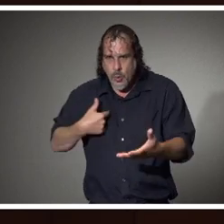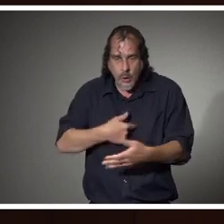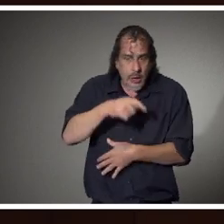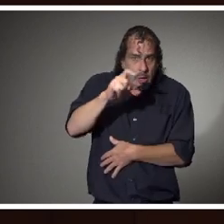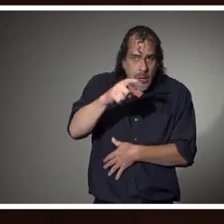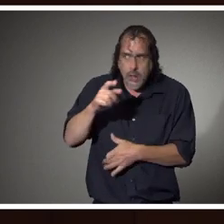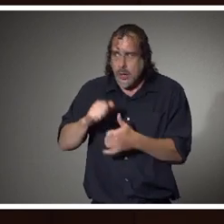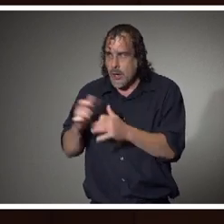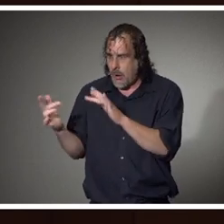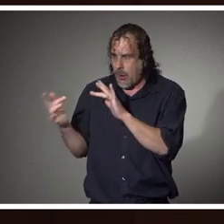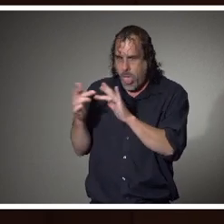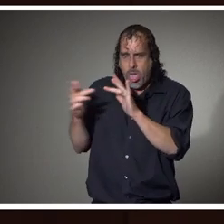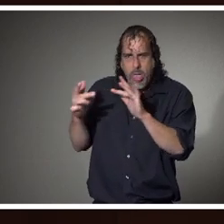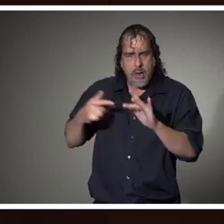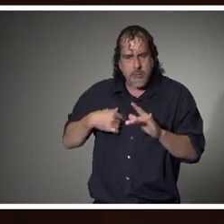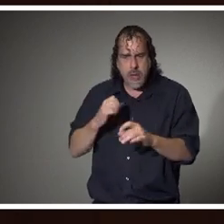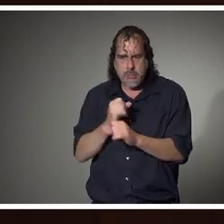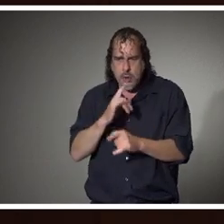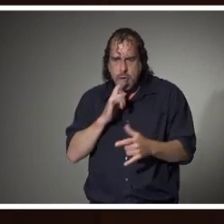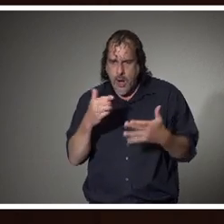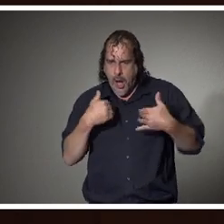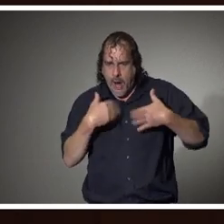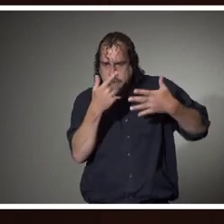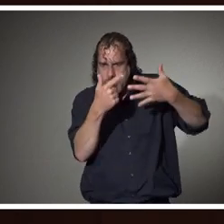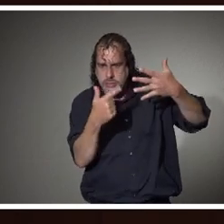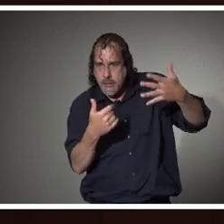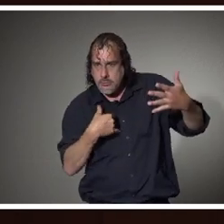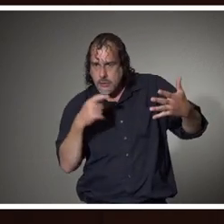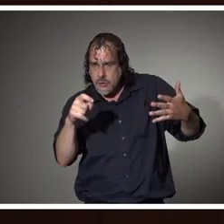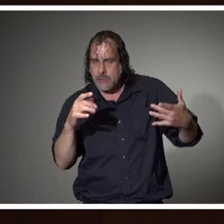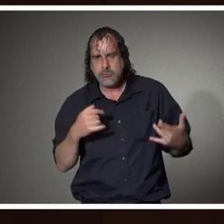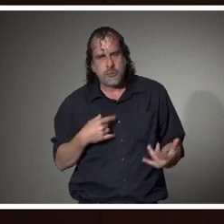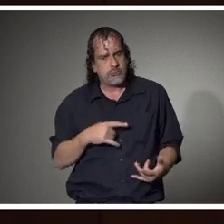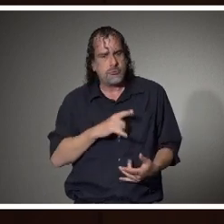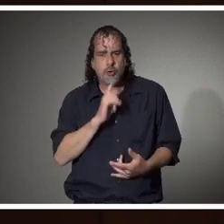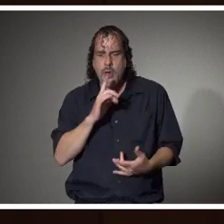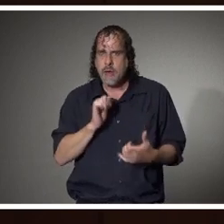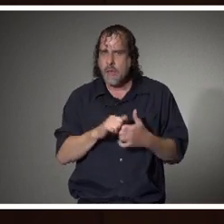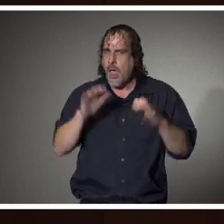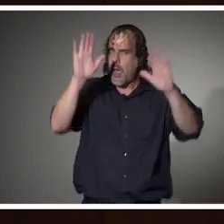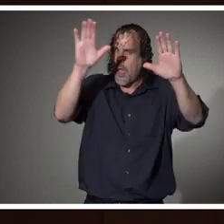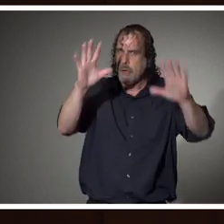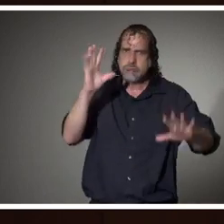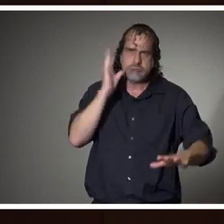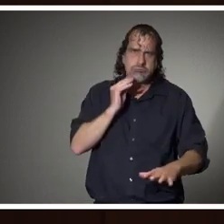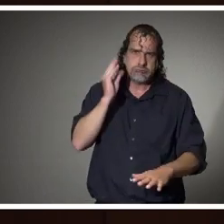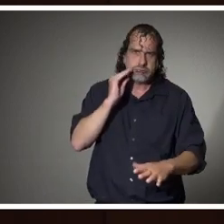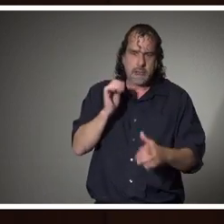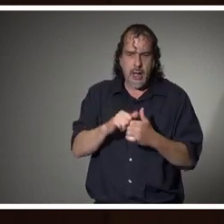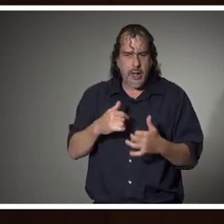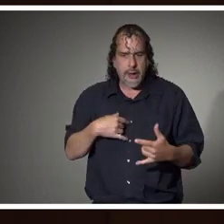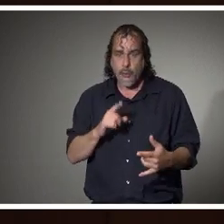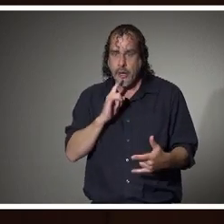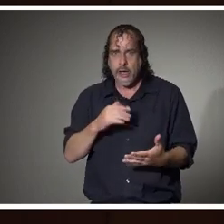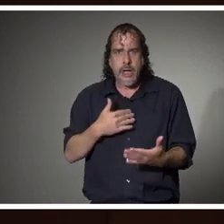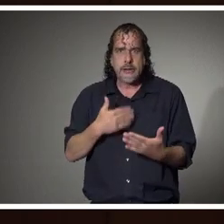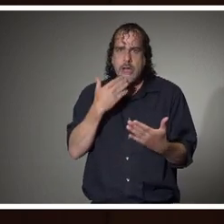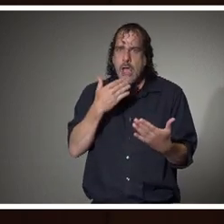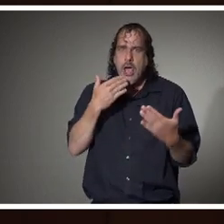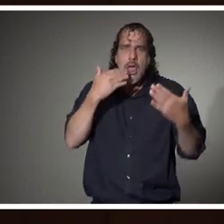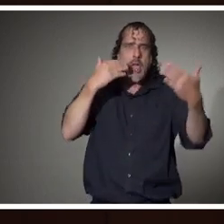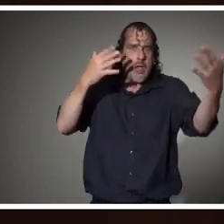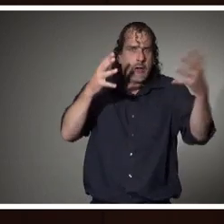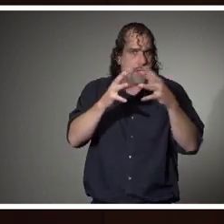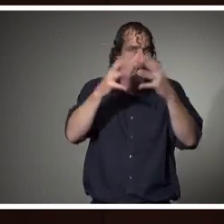reached out to me making sure that we had what we need. So it's really just been a fantastic experience, and just can't tell you how much public health and